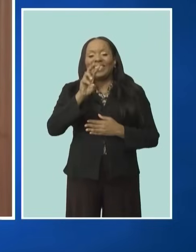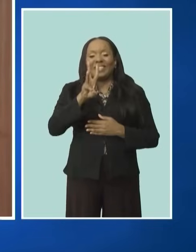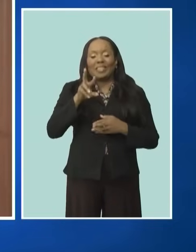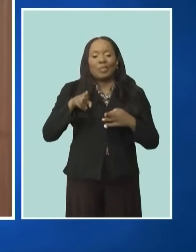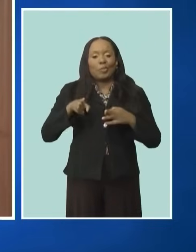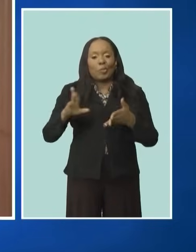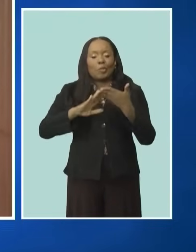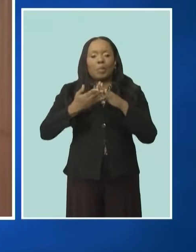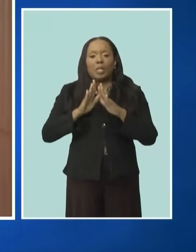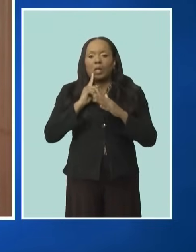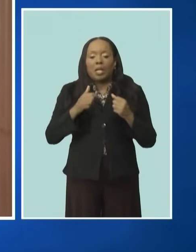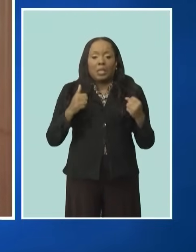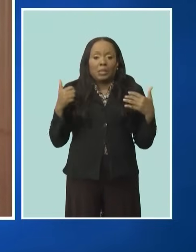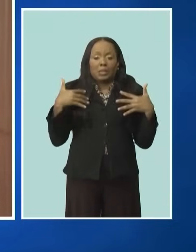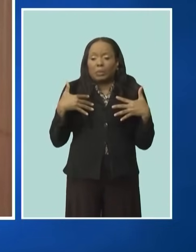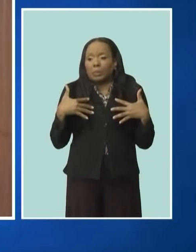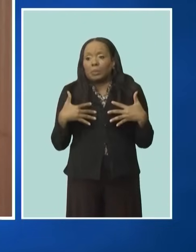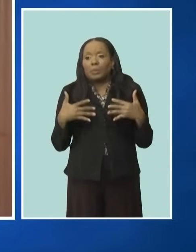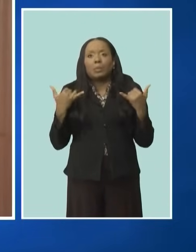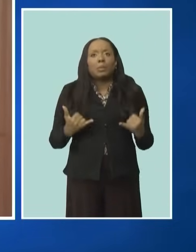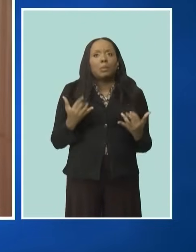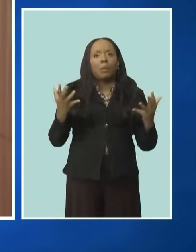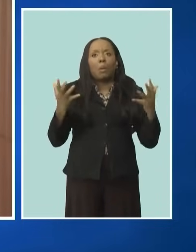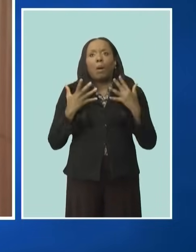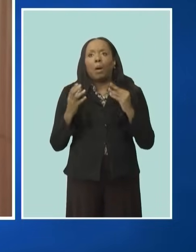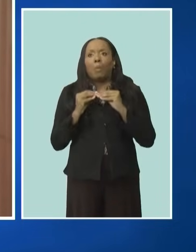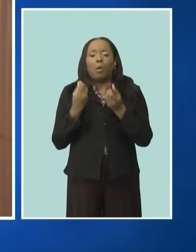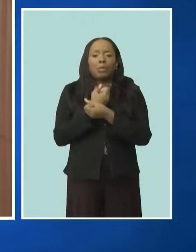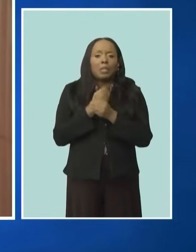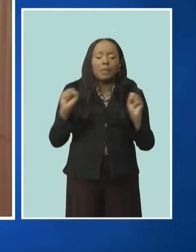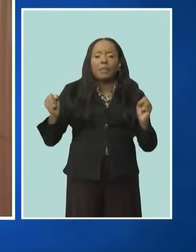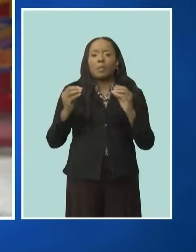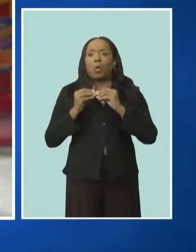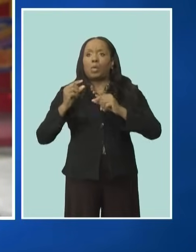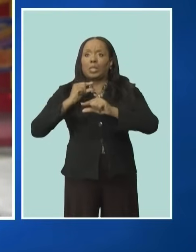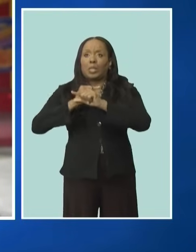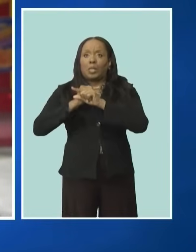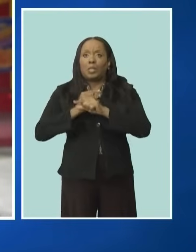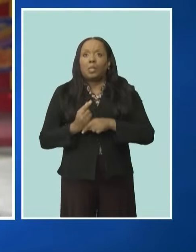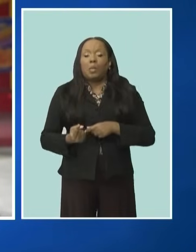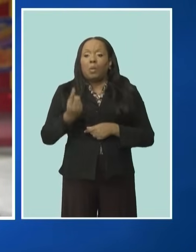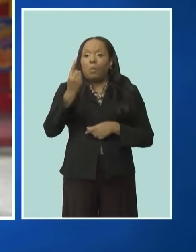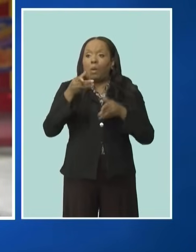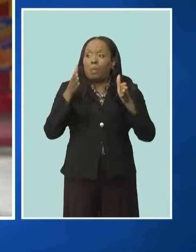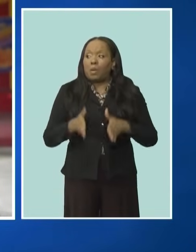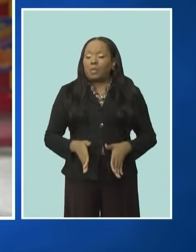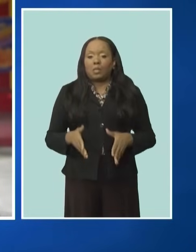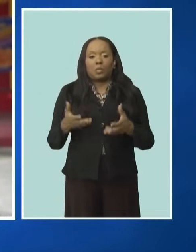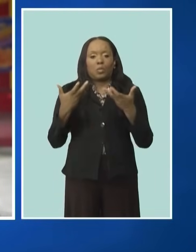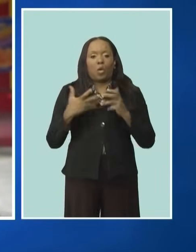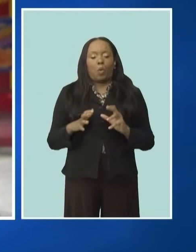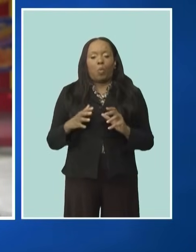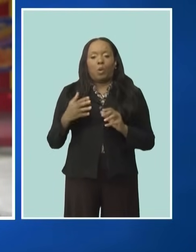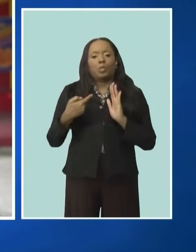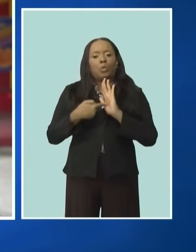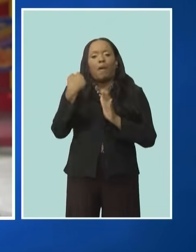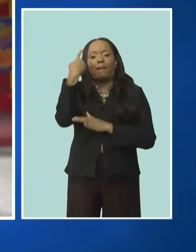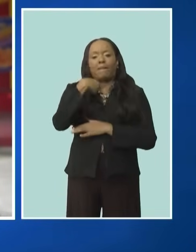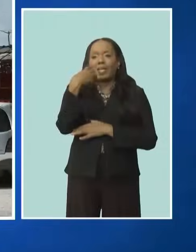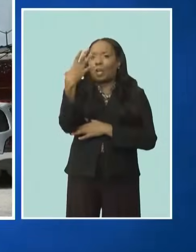also motivated them to increase security measures. One vendor who preferred not to be identified on